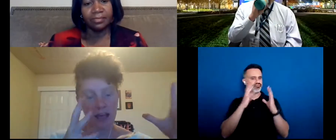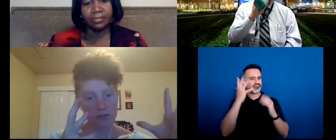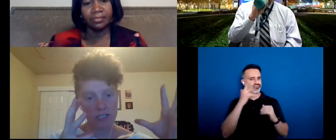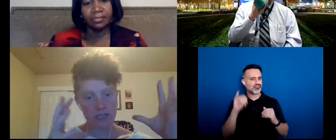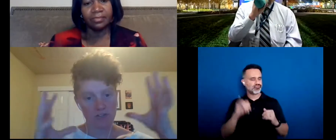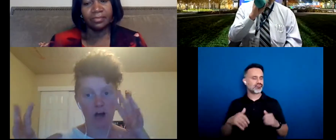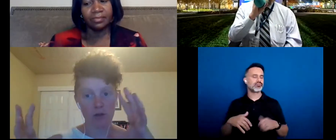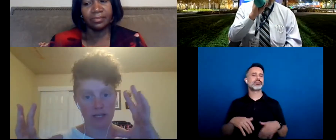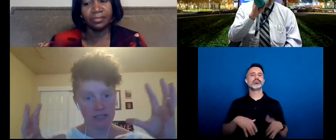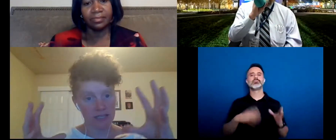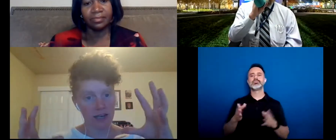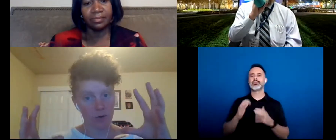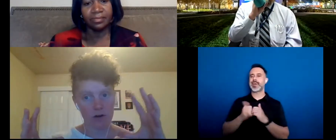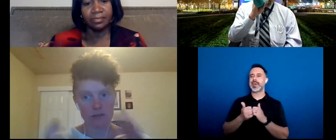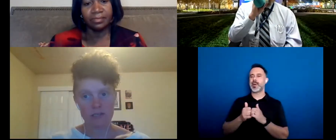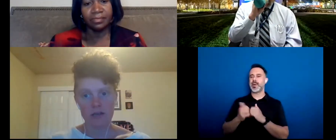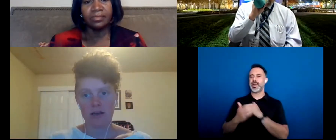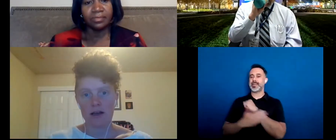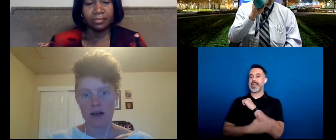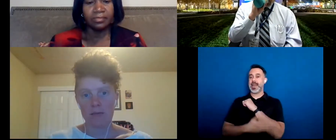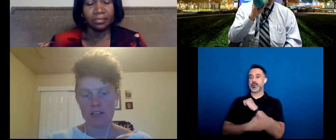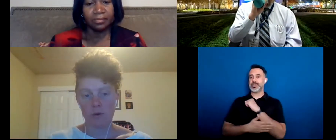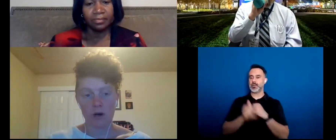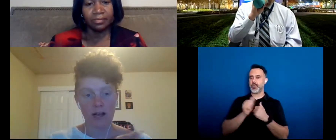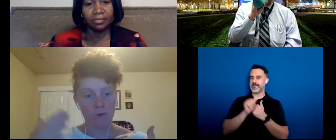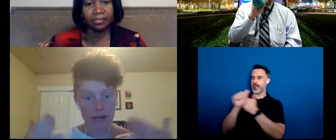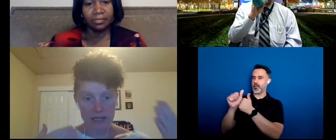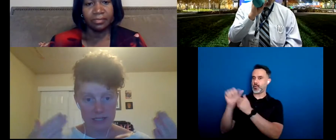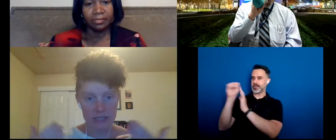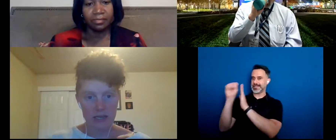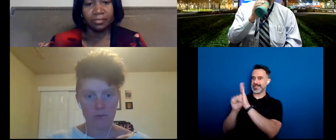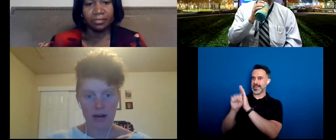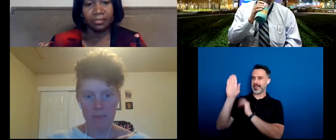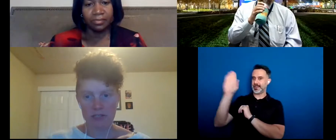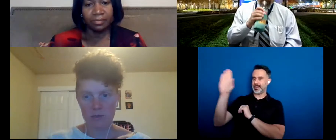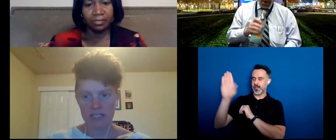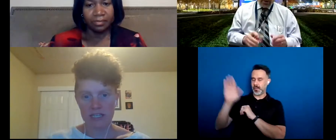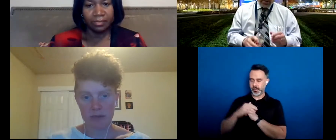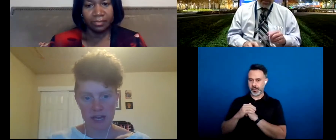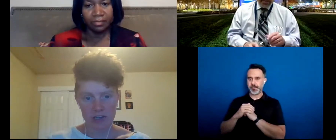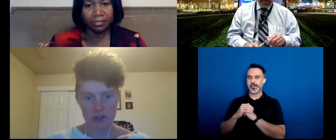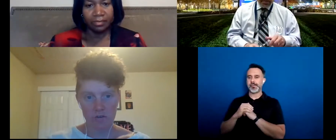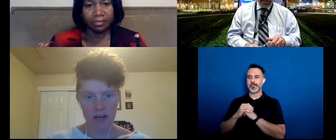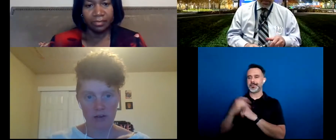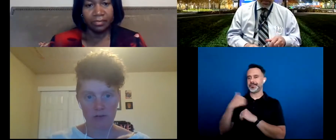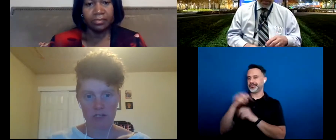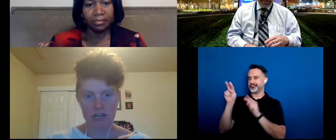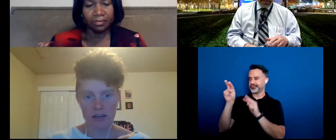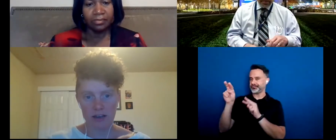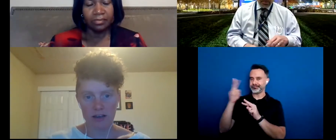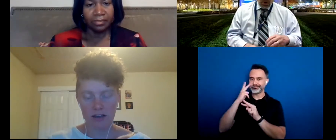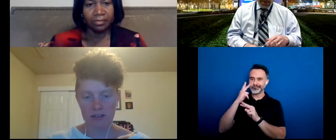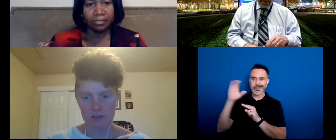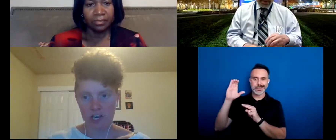how the county is following the state orders. And so we're kind of waiting to see what happens with CDPH